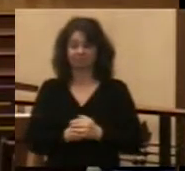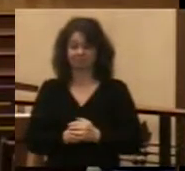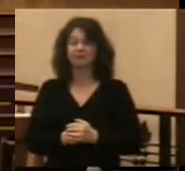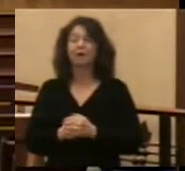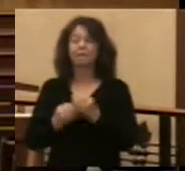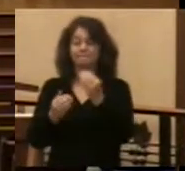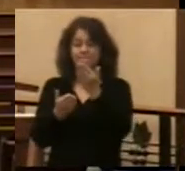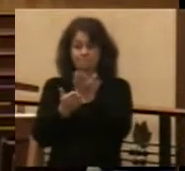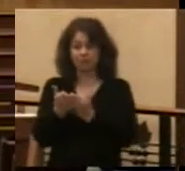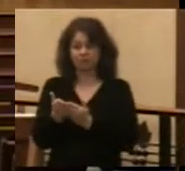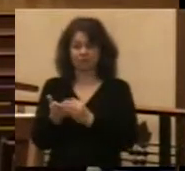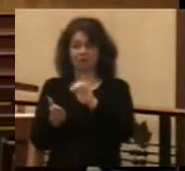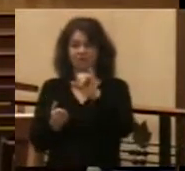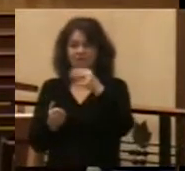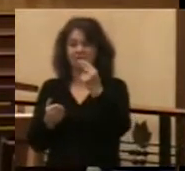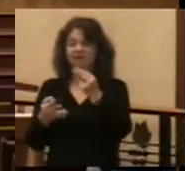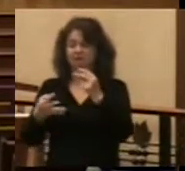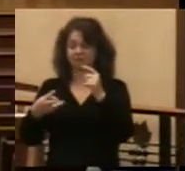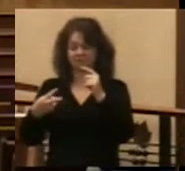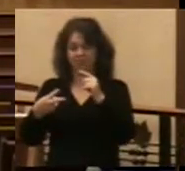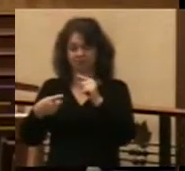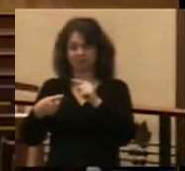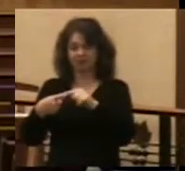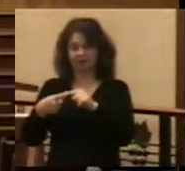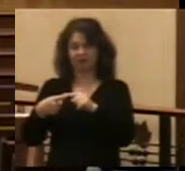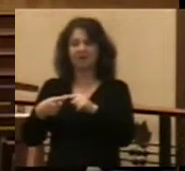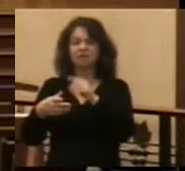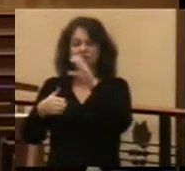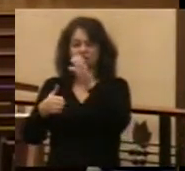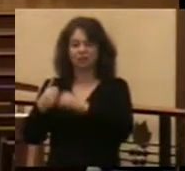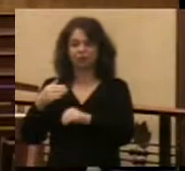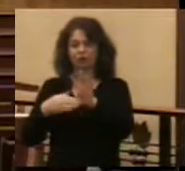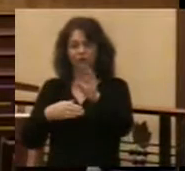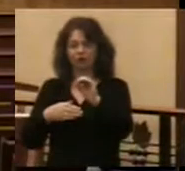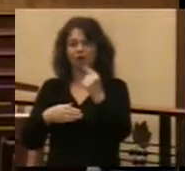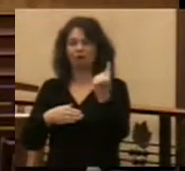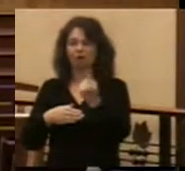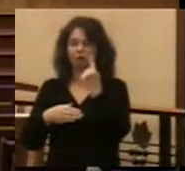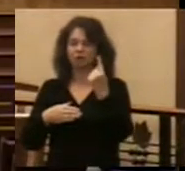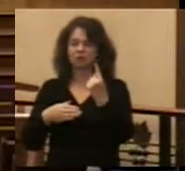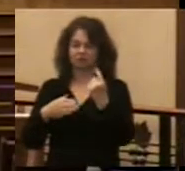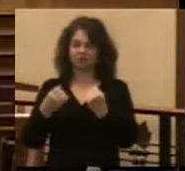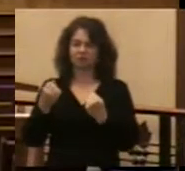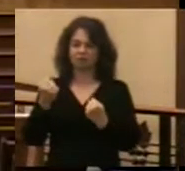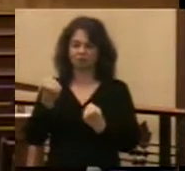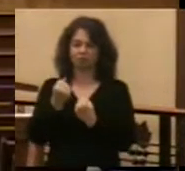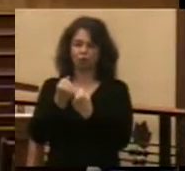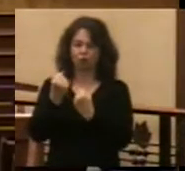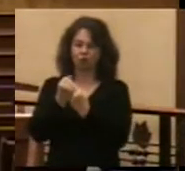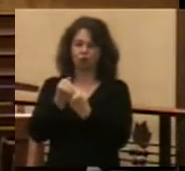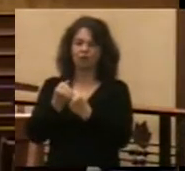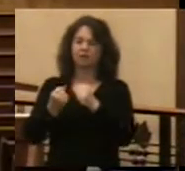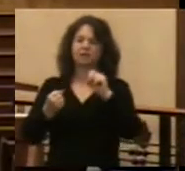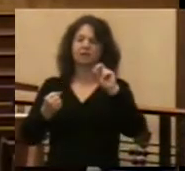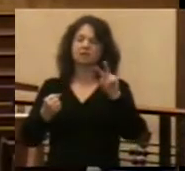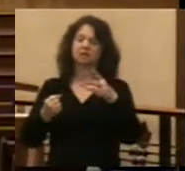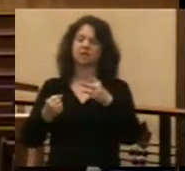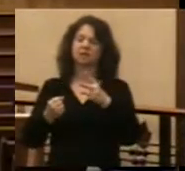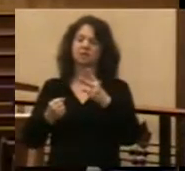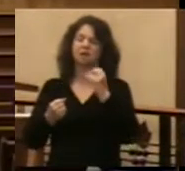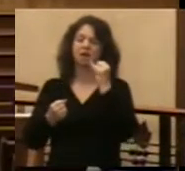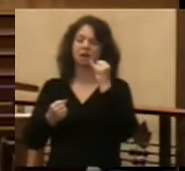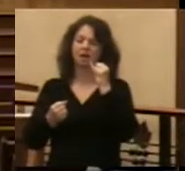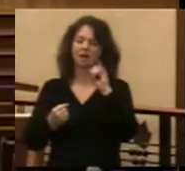though not marked as distinct books, chapter 40 is always attributed to the second Isaiah voice or